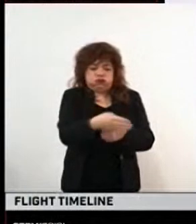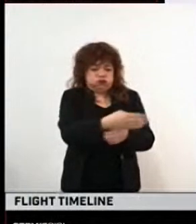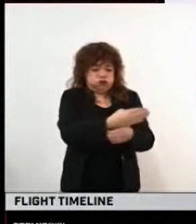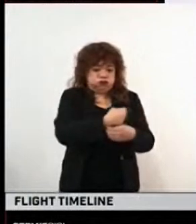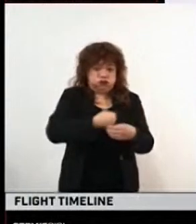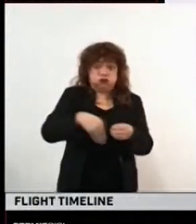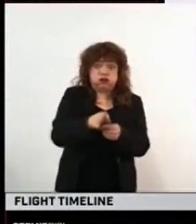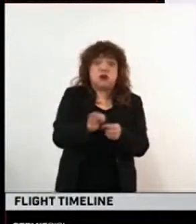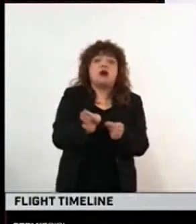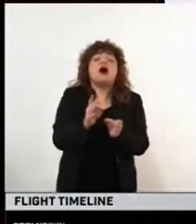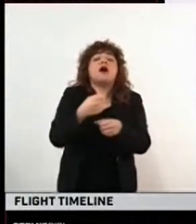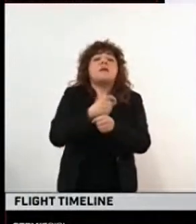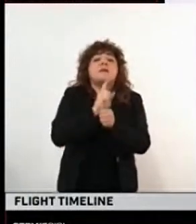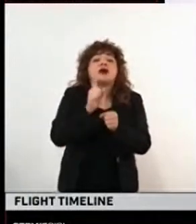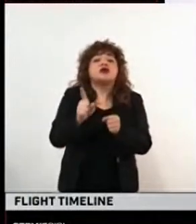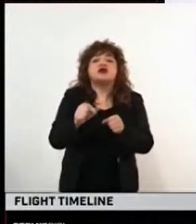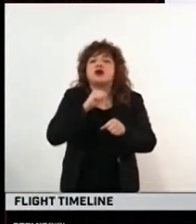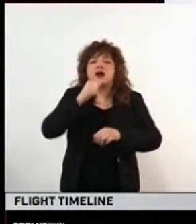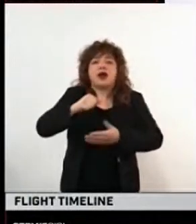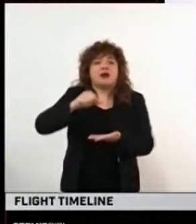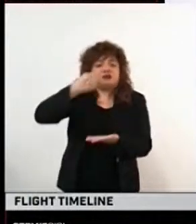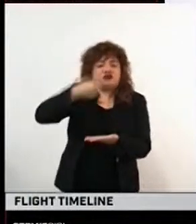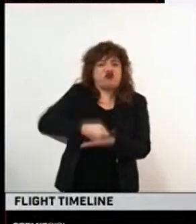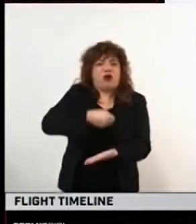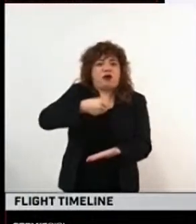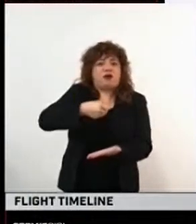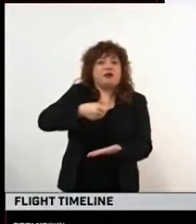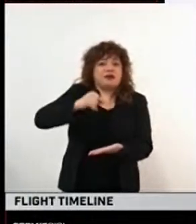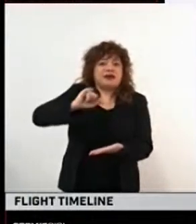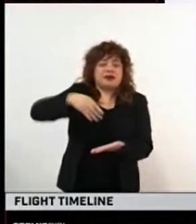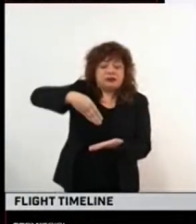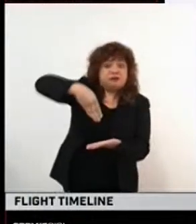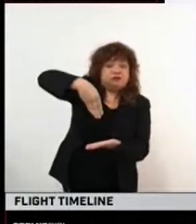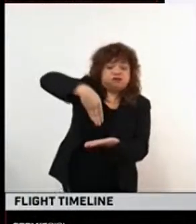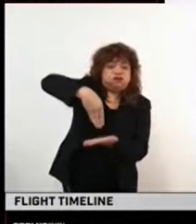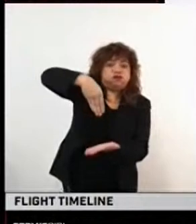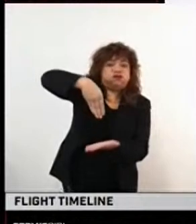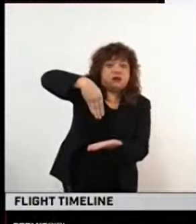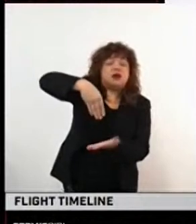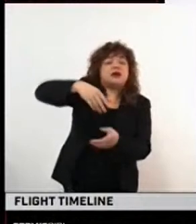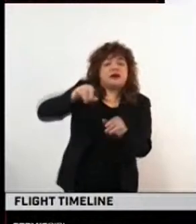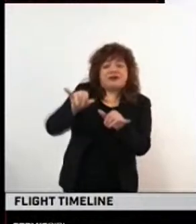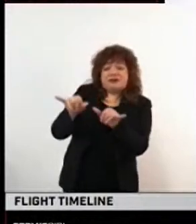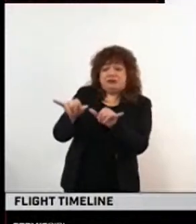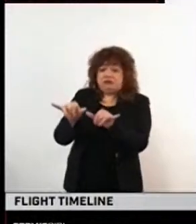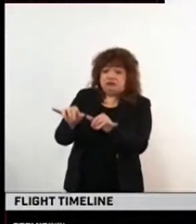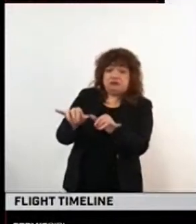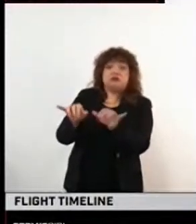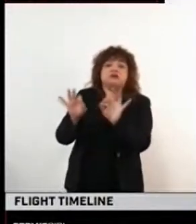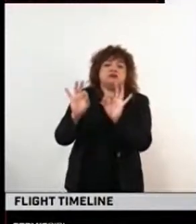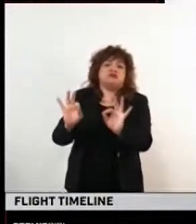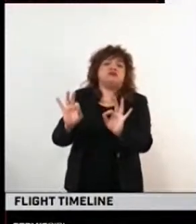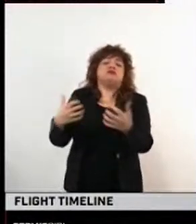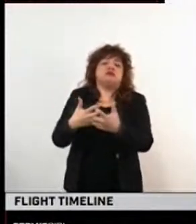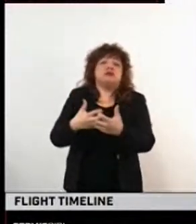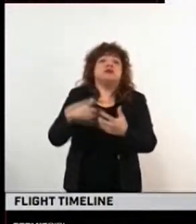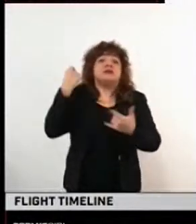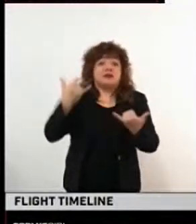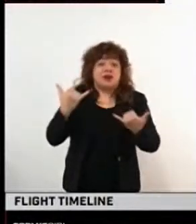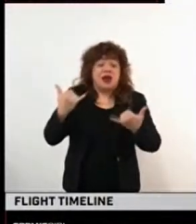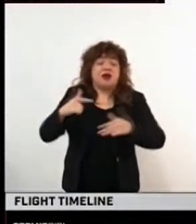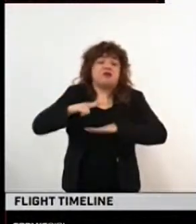design right there to get it just right. And as a reminder, Cosmic Girl will be flying out to the Pacific Ocean to the drop point, which is